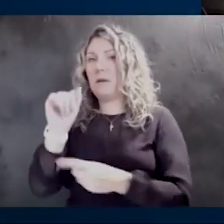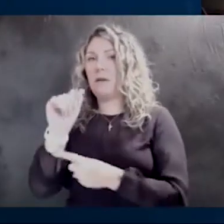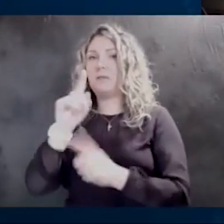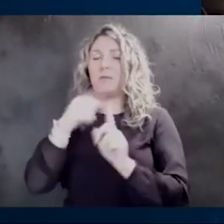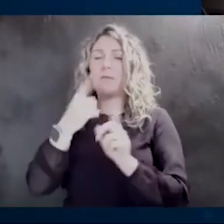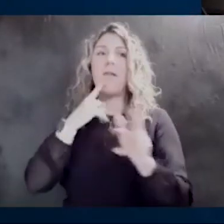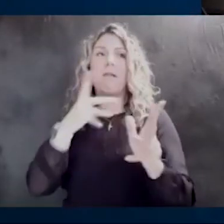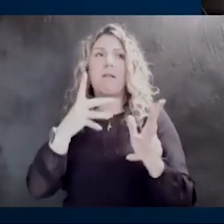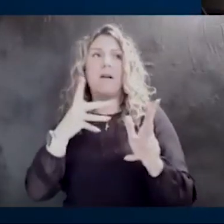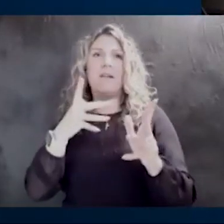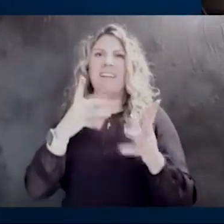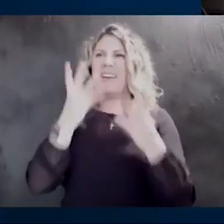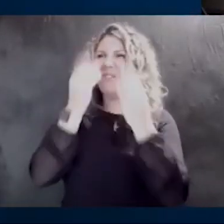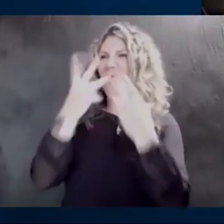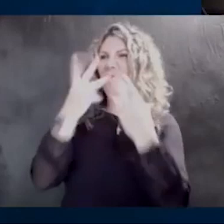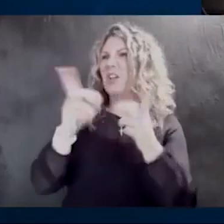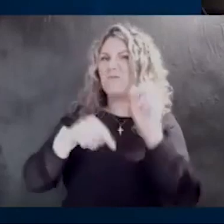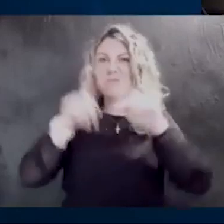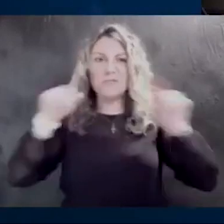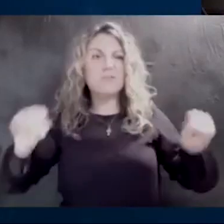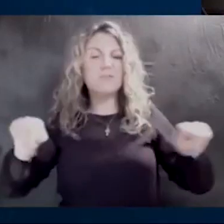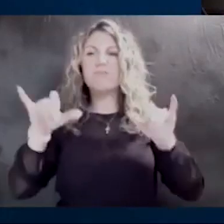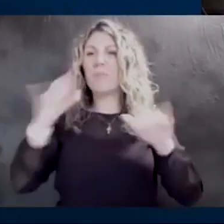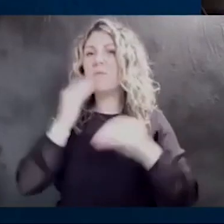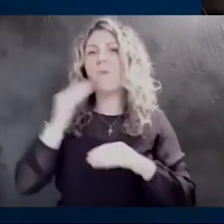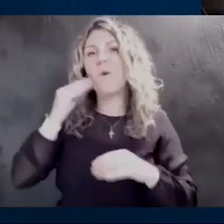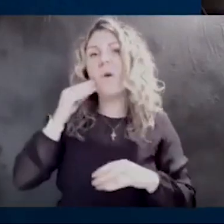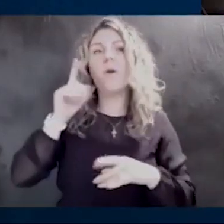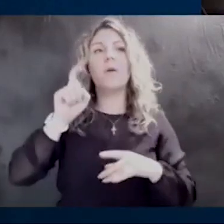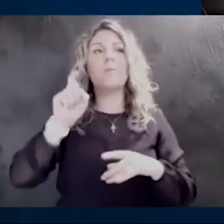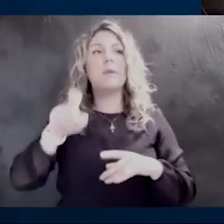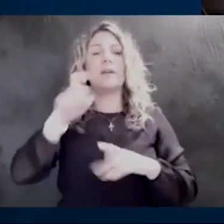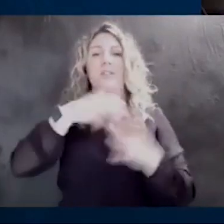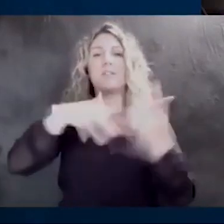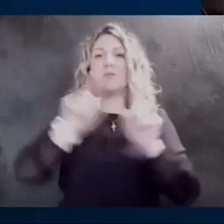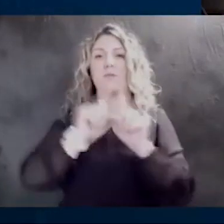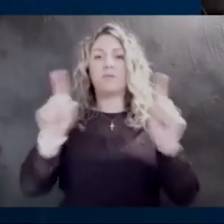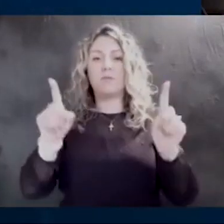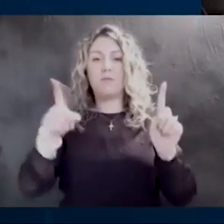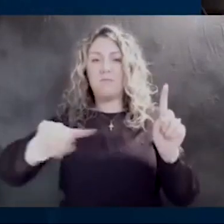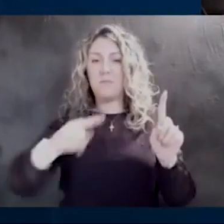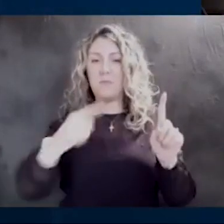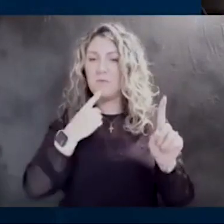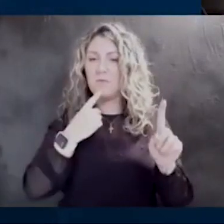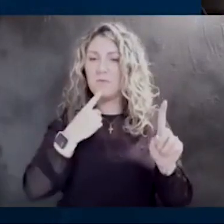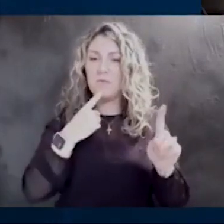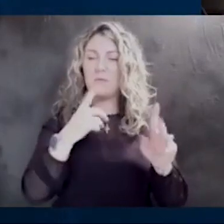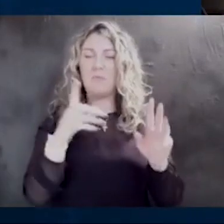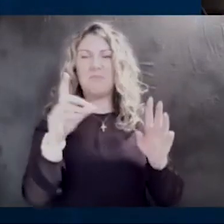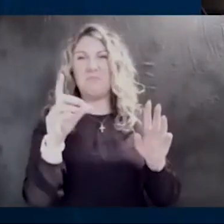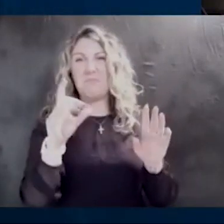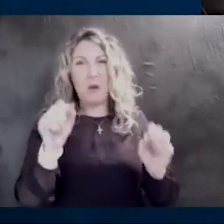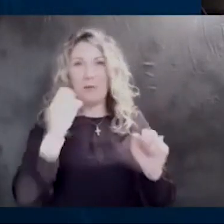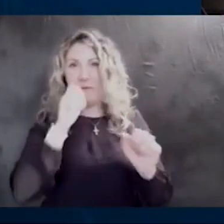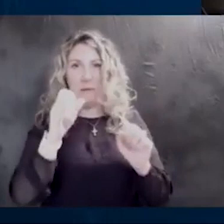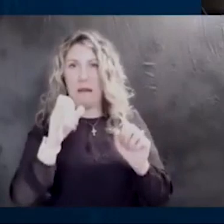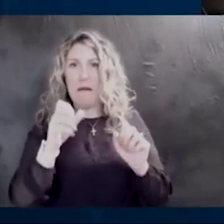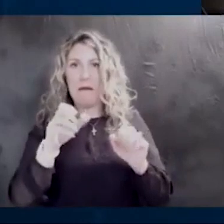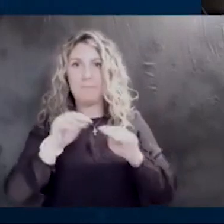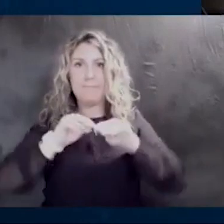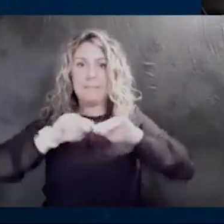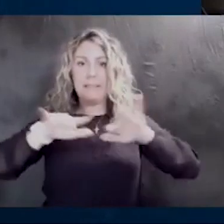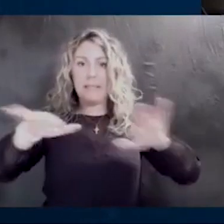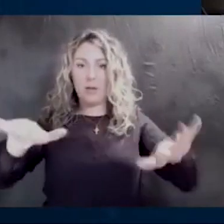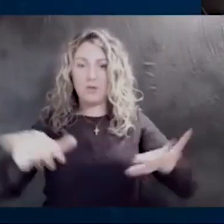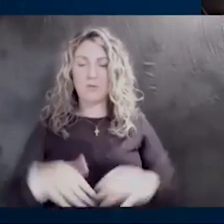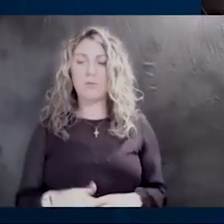home, having to social distance. Some have been told they aren't likely to be contagious. Can you